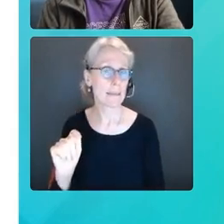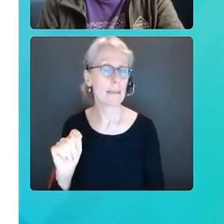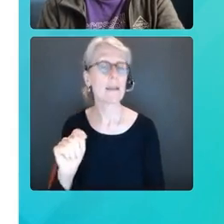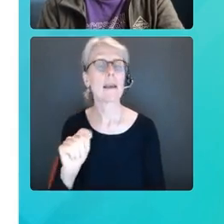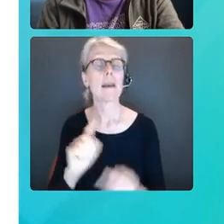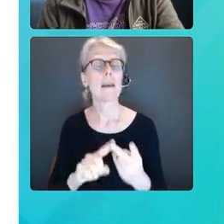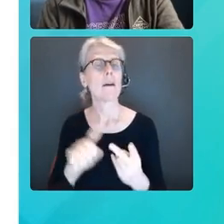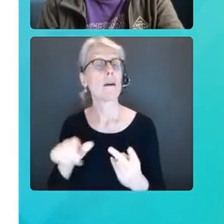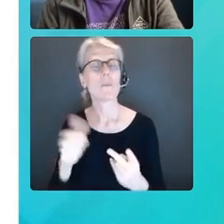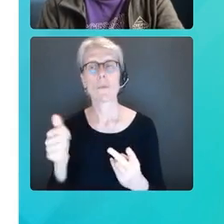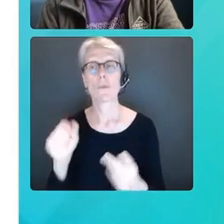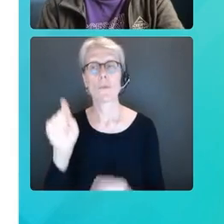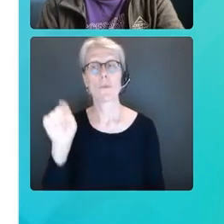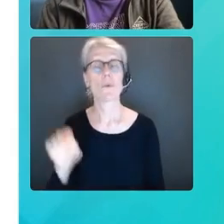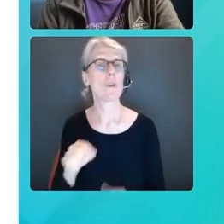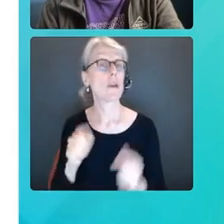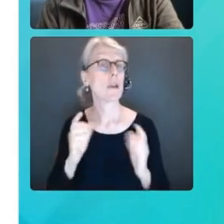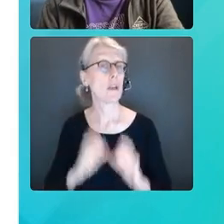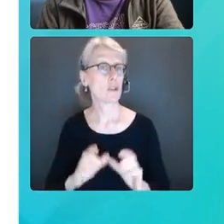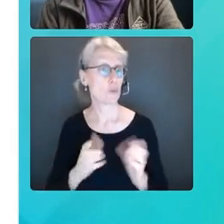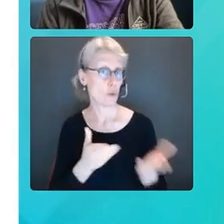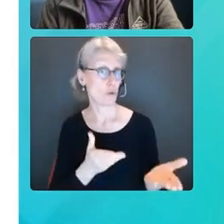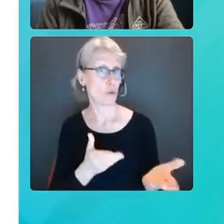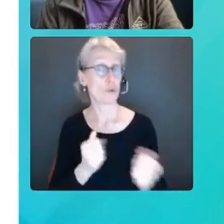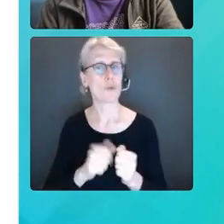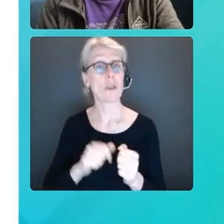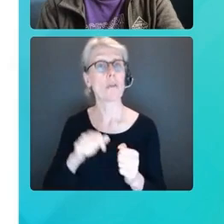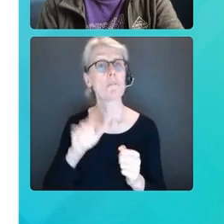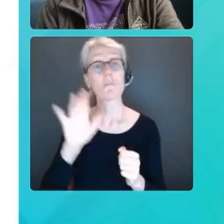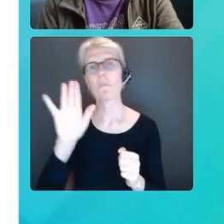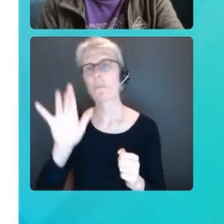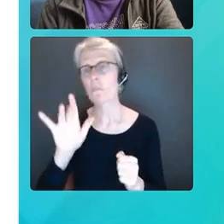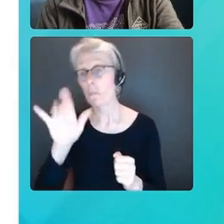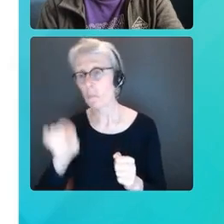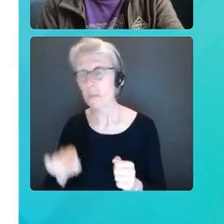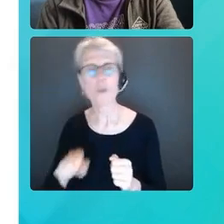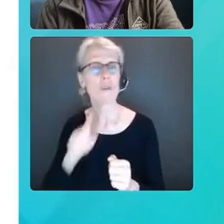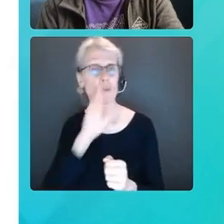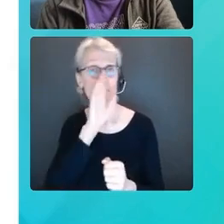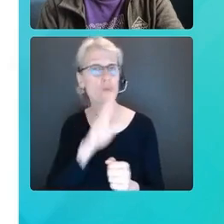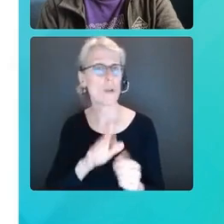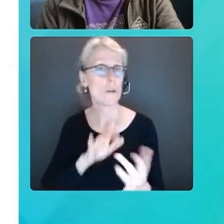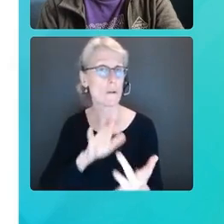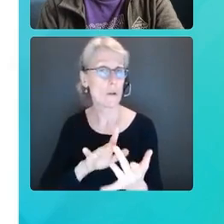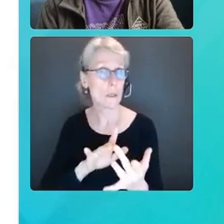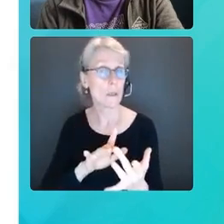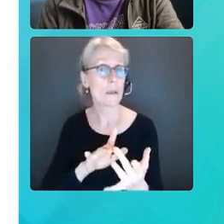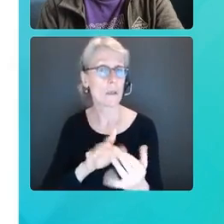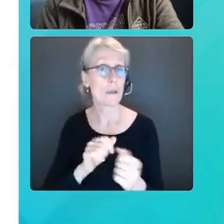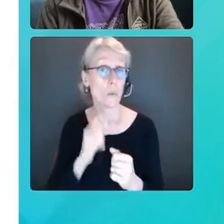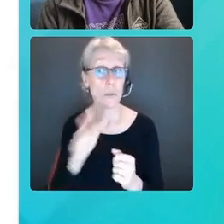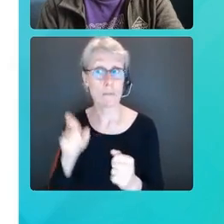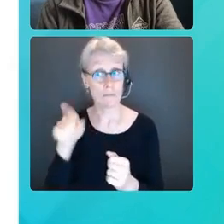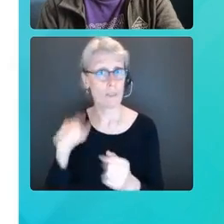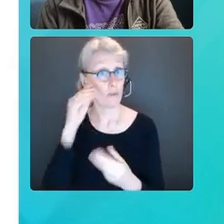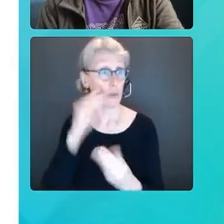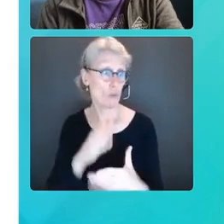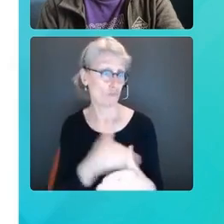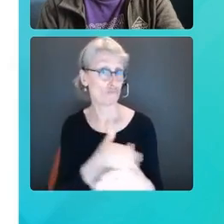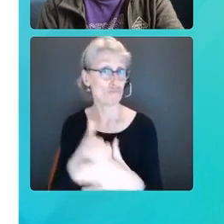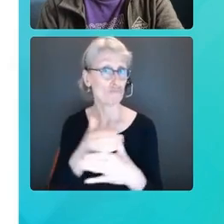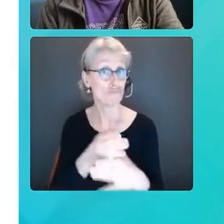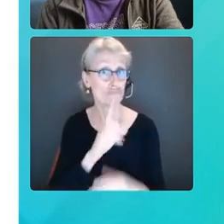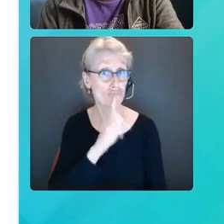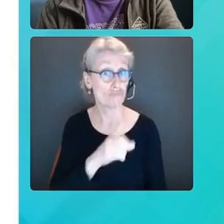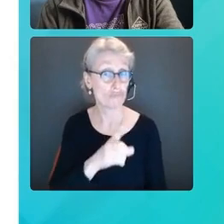that customer-facing accessibility site where you'll be able to go through and contact us directly. This is information that we are willing to share with you and make sure